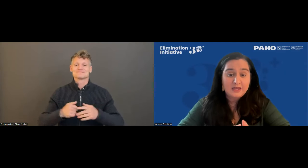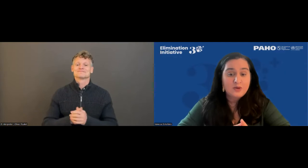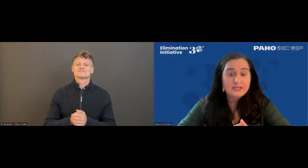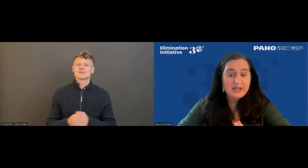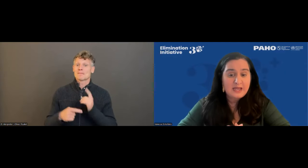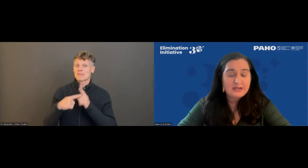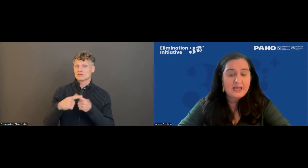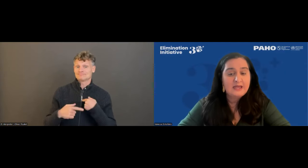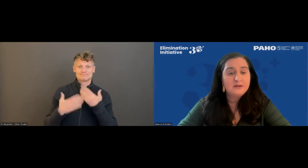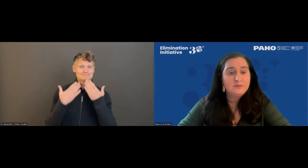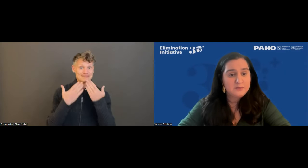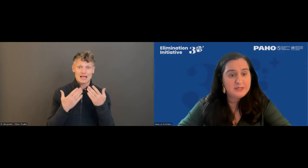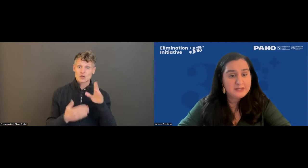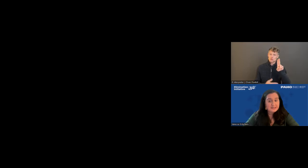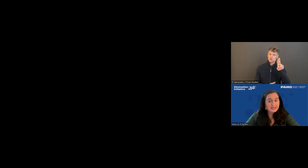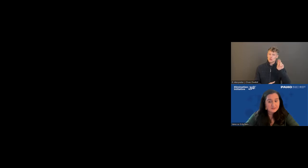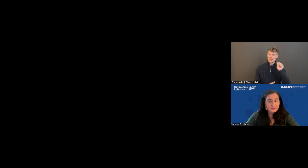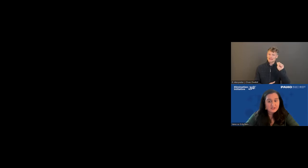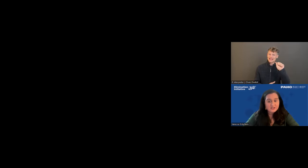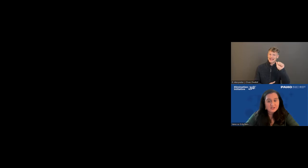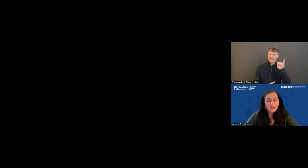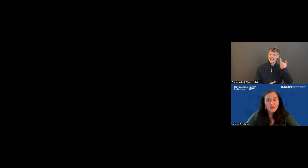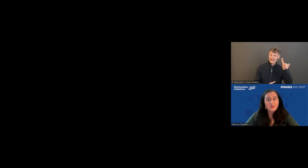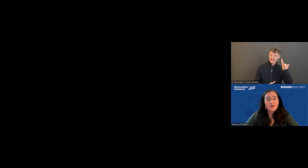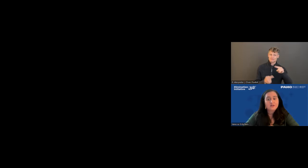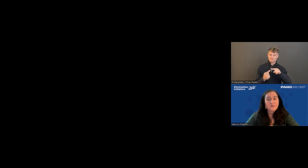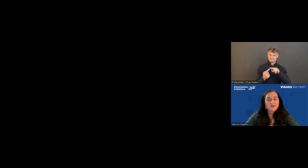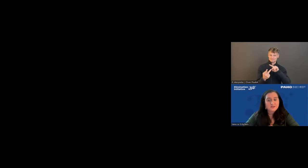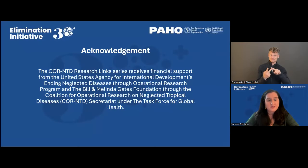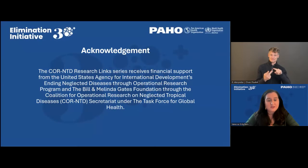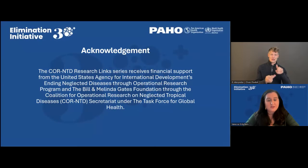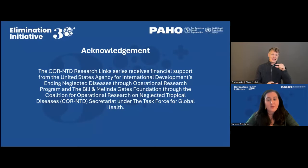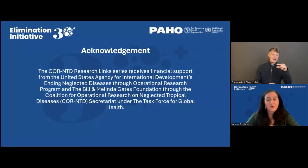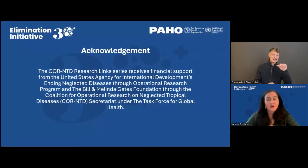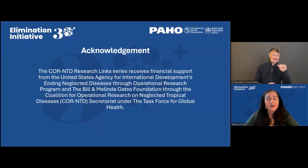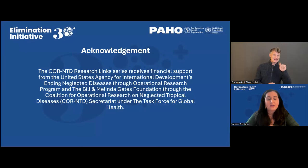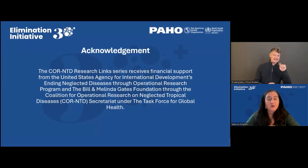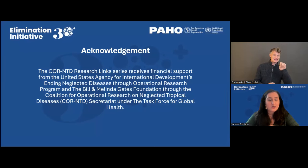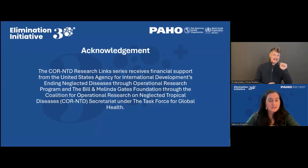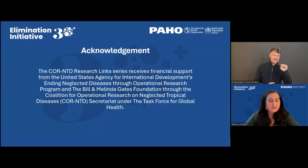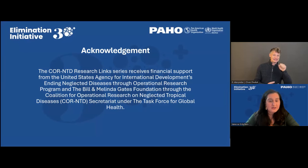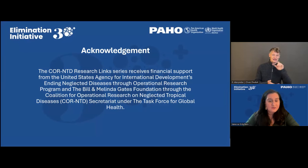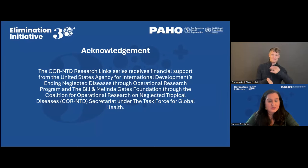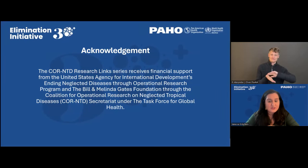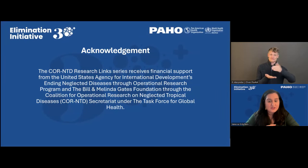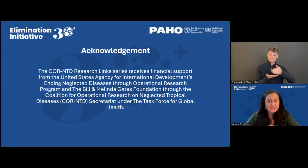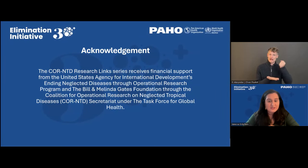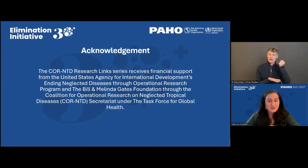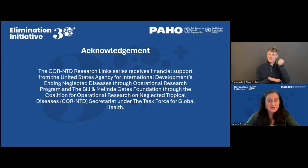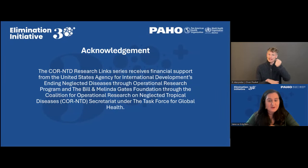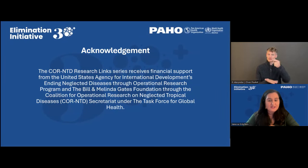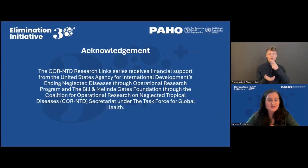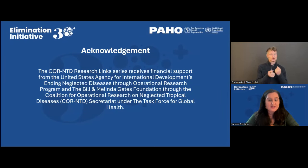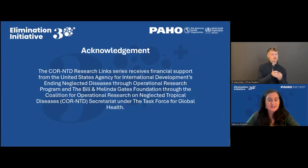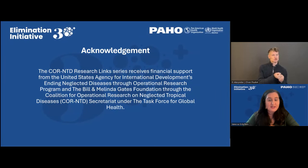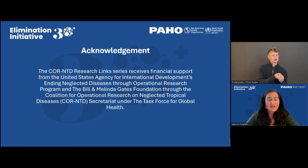thank USAID and Bill and Melinda Gates Foundation, who are our sponsors for the Core NTD Research Links